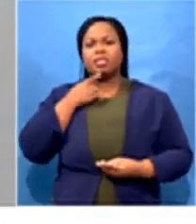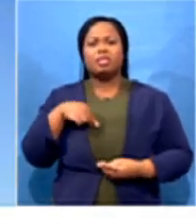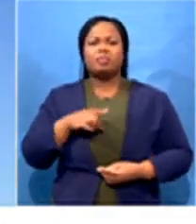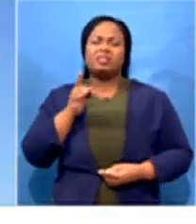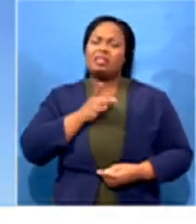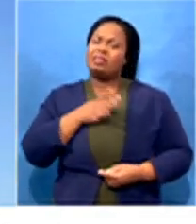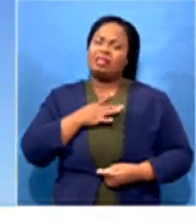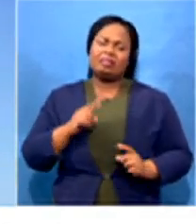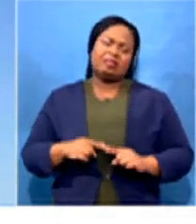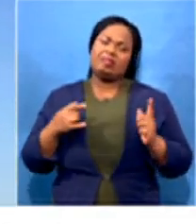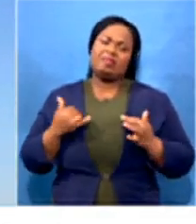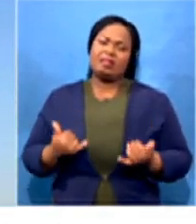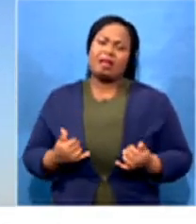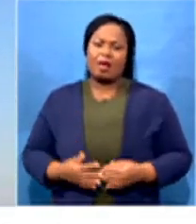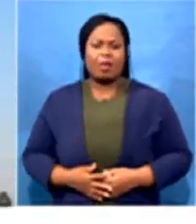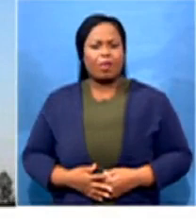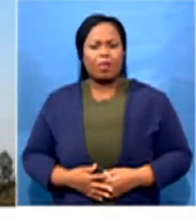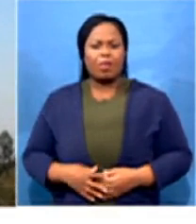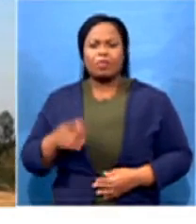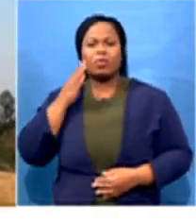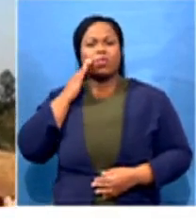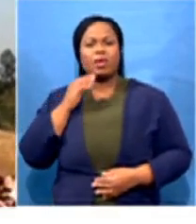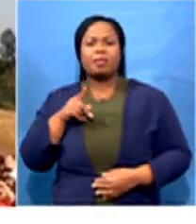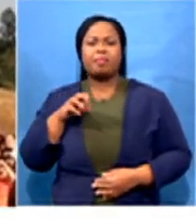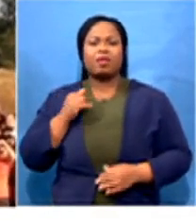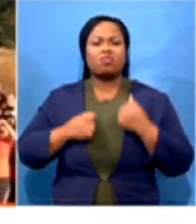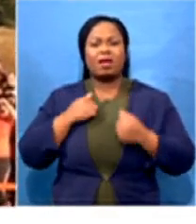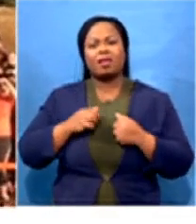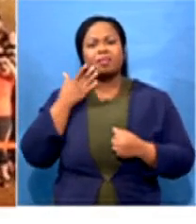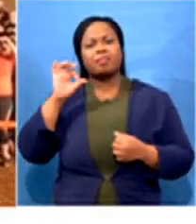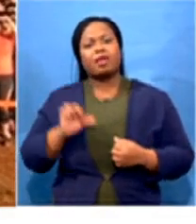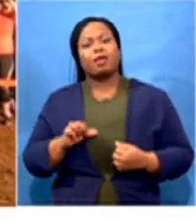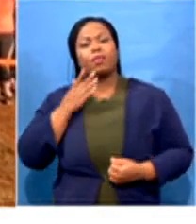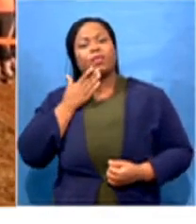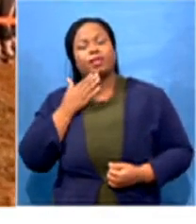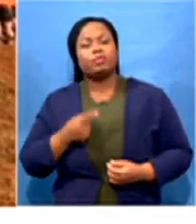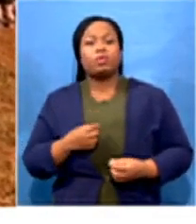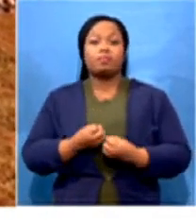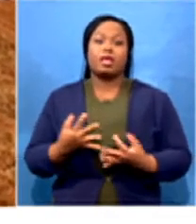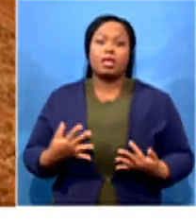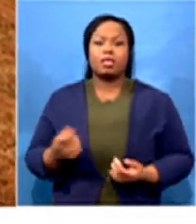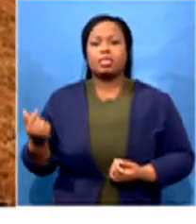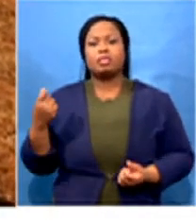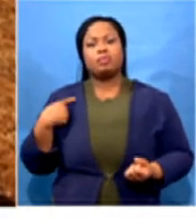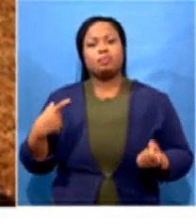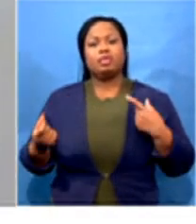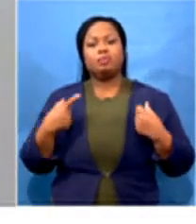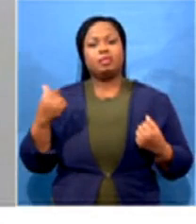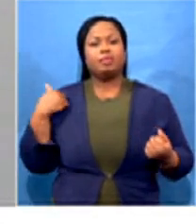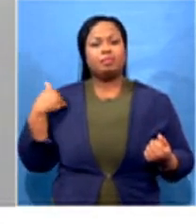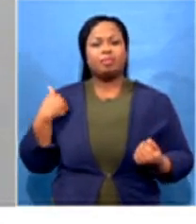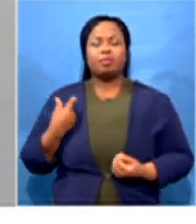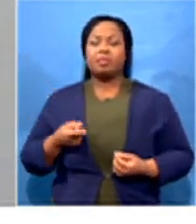just not the same. When is ParkRun coming back? And so we get these inquiries all the time. And the answer to that